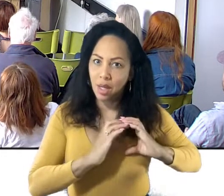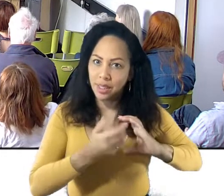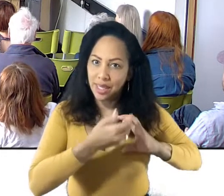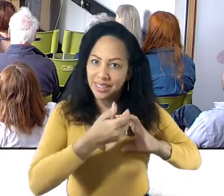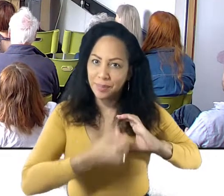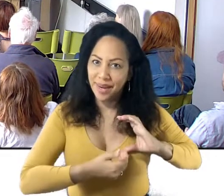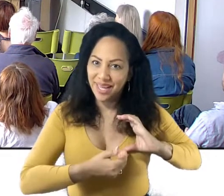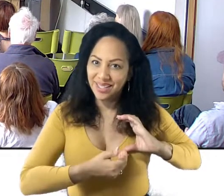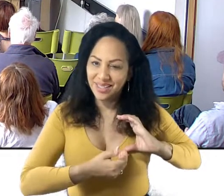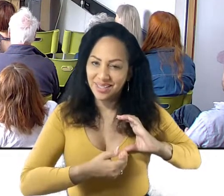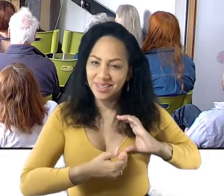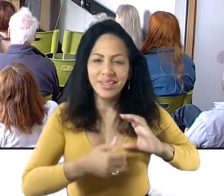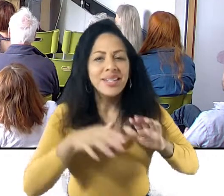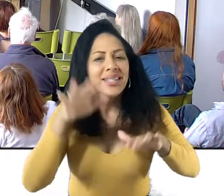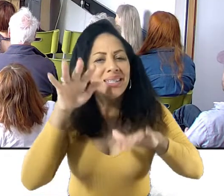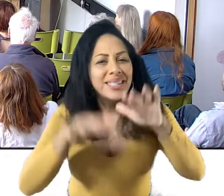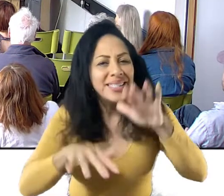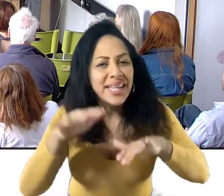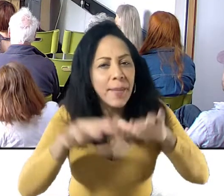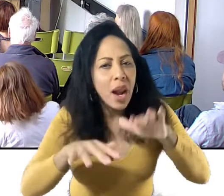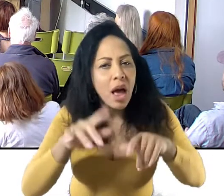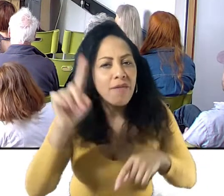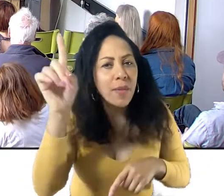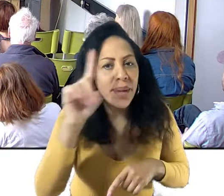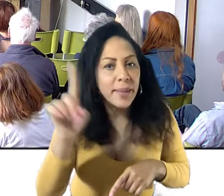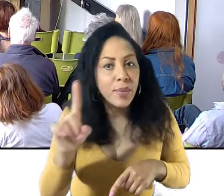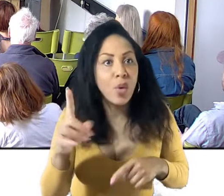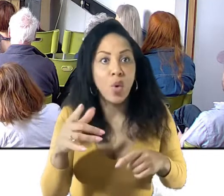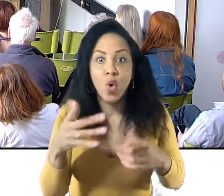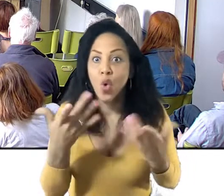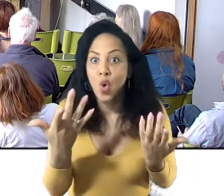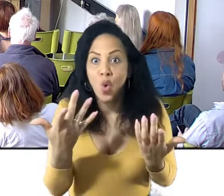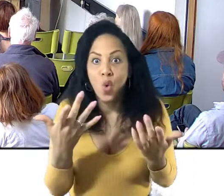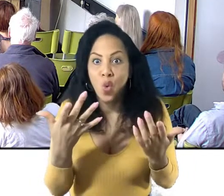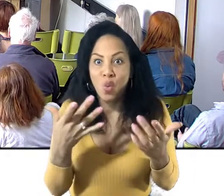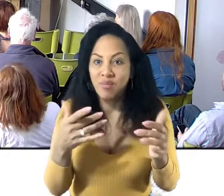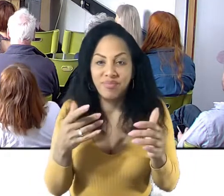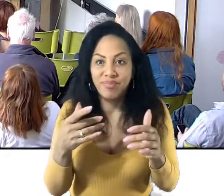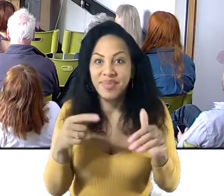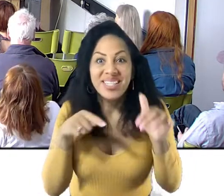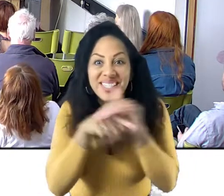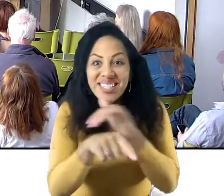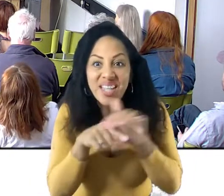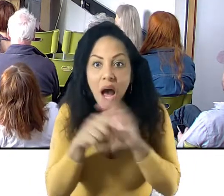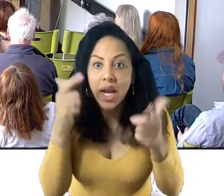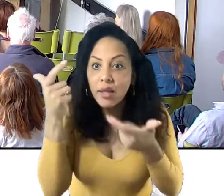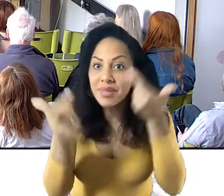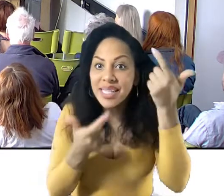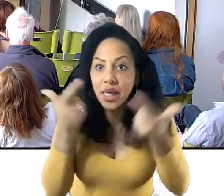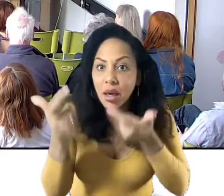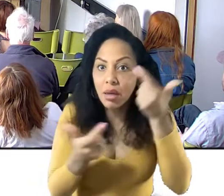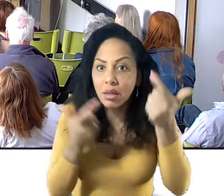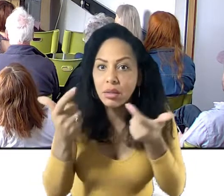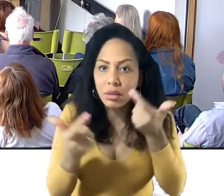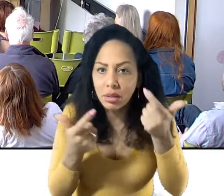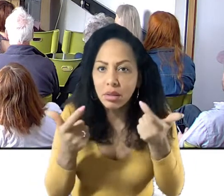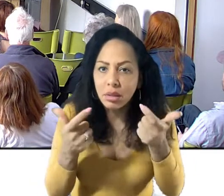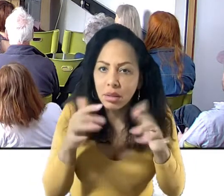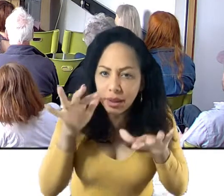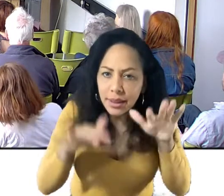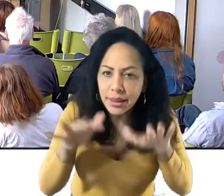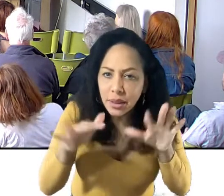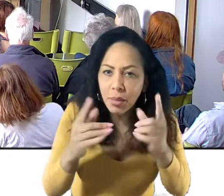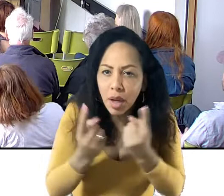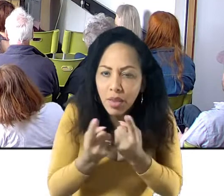seek asylum. So there's this kind of sense in which you have to kind of spiritually map yourself wherever